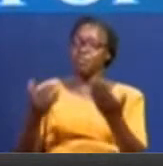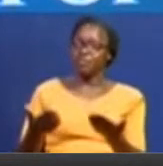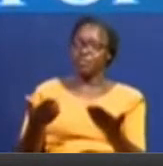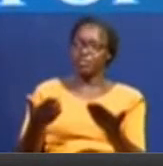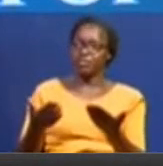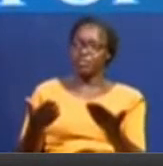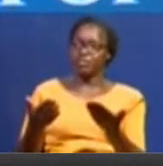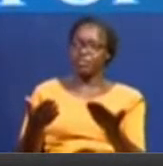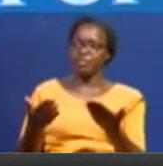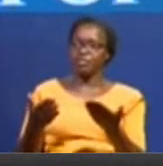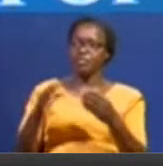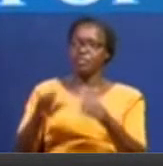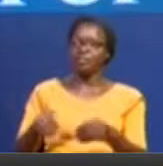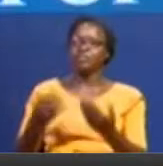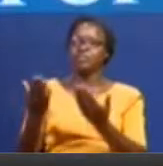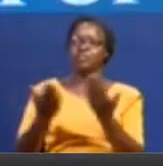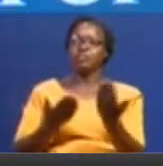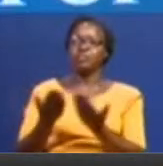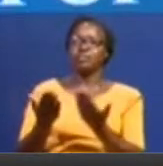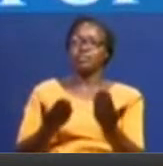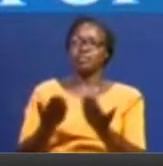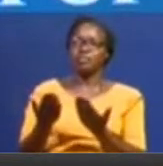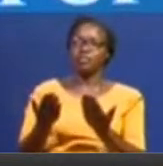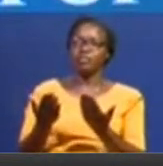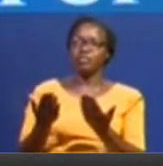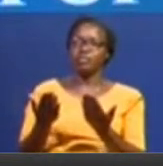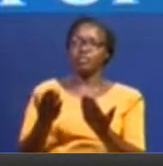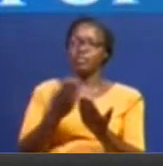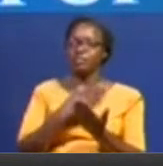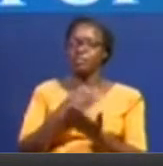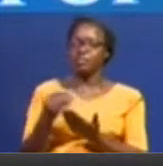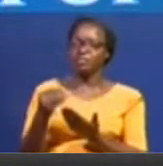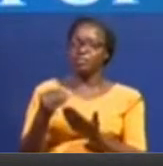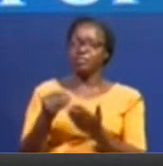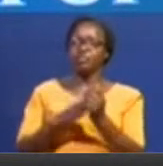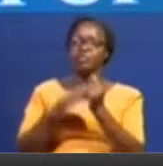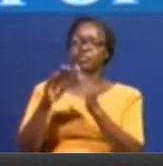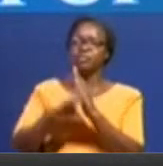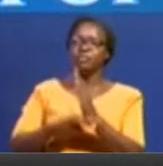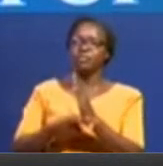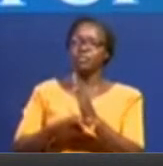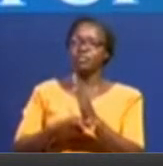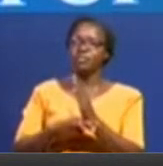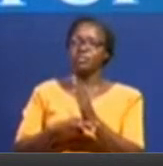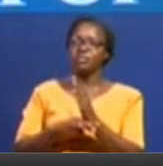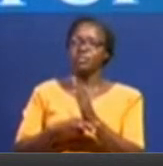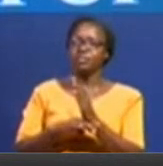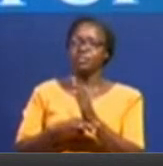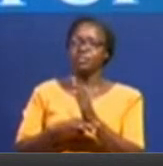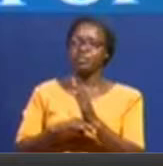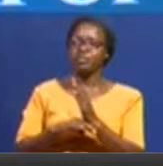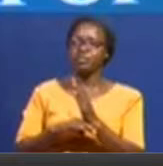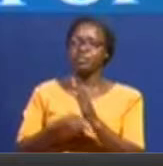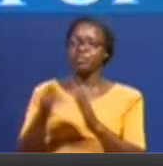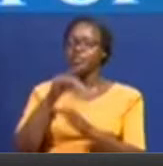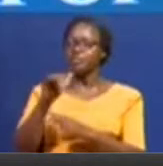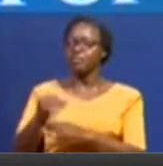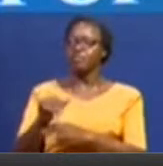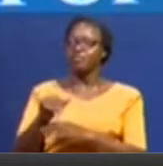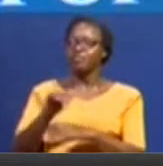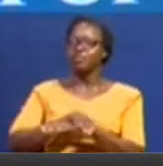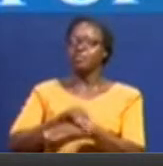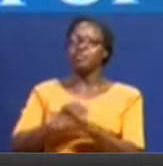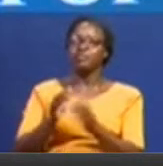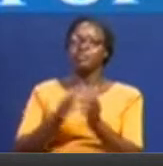to provide their services. And in terms of leadership, like I said, I have very